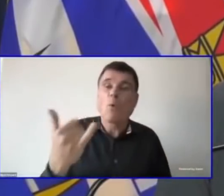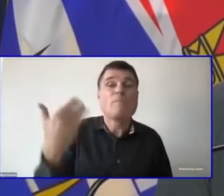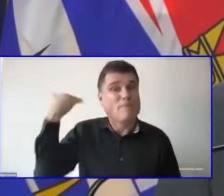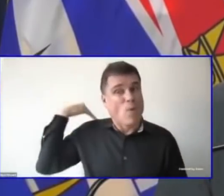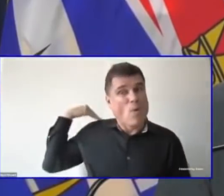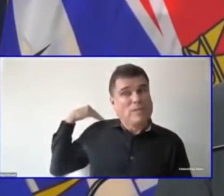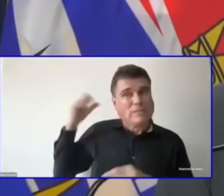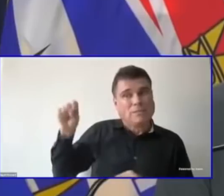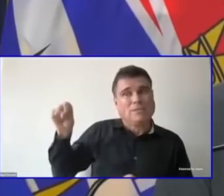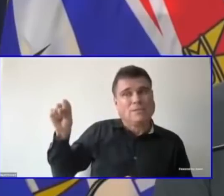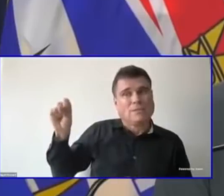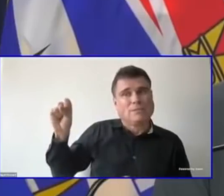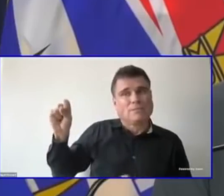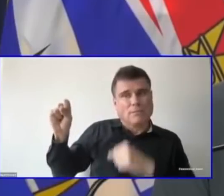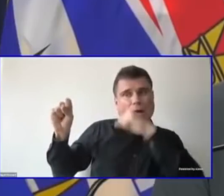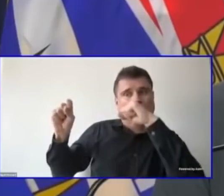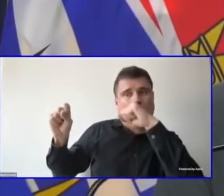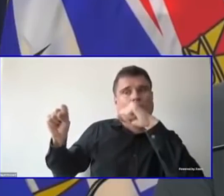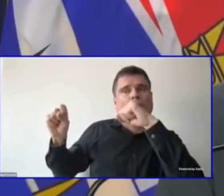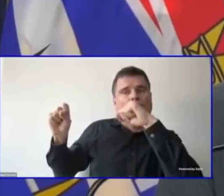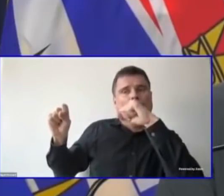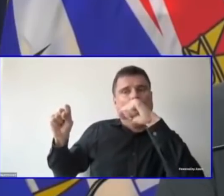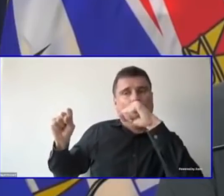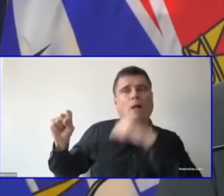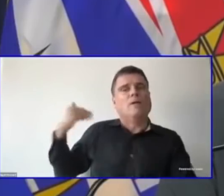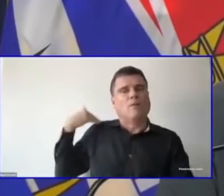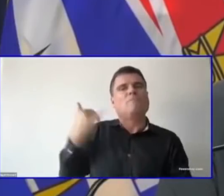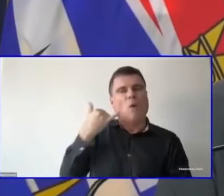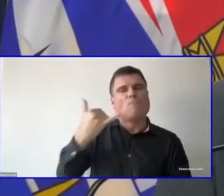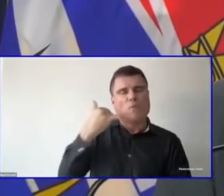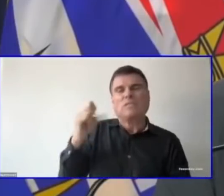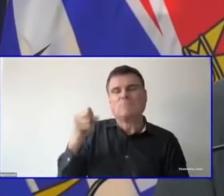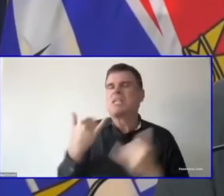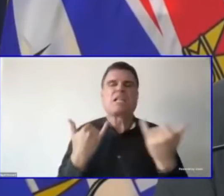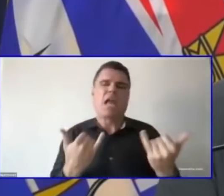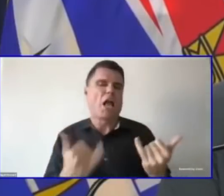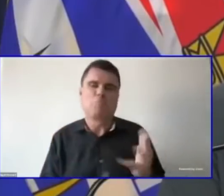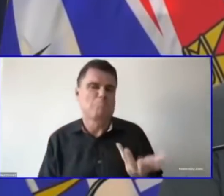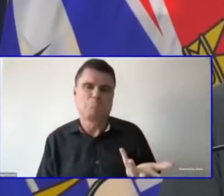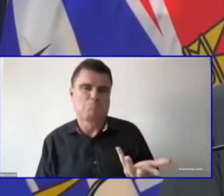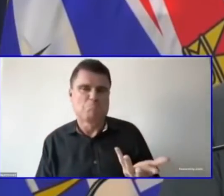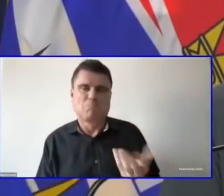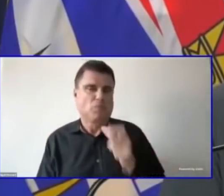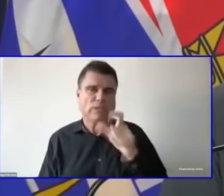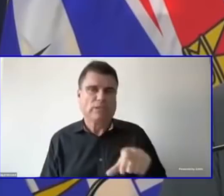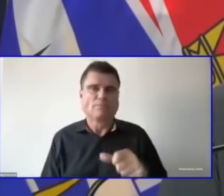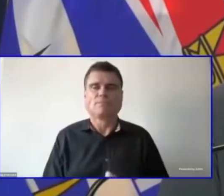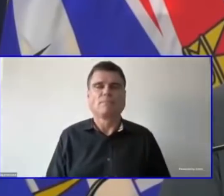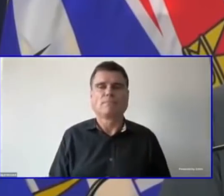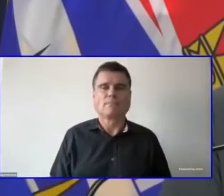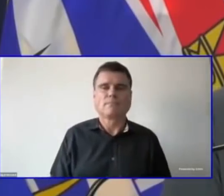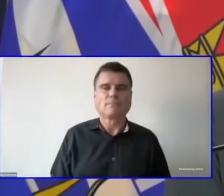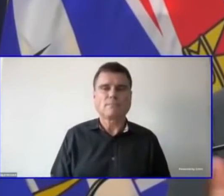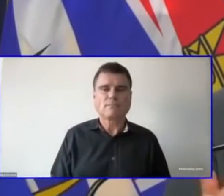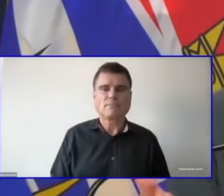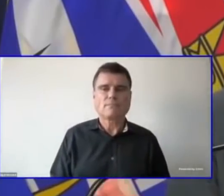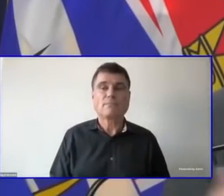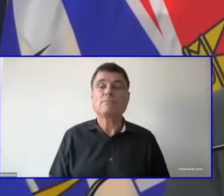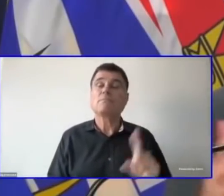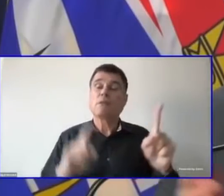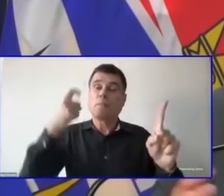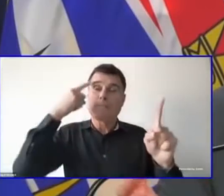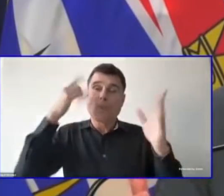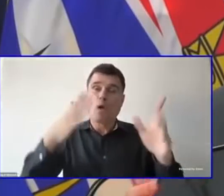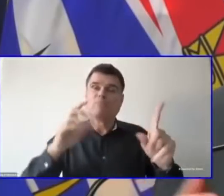very early on in this. In terms of employers, right now there is programs in certain